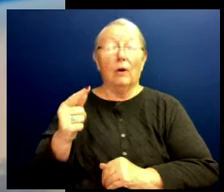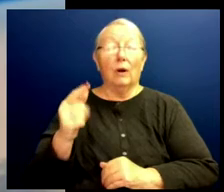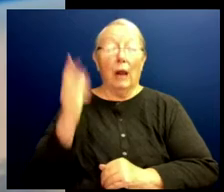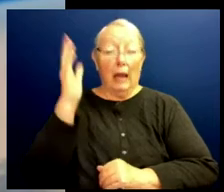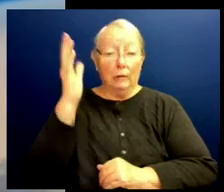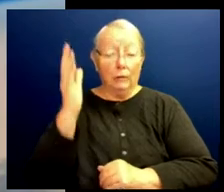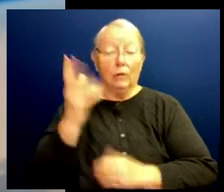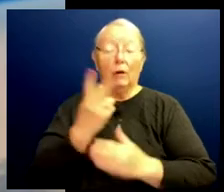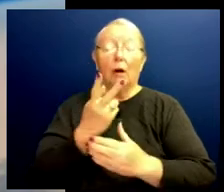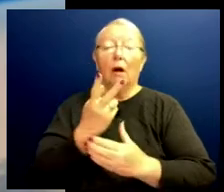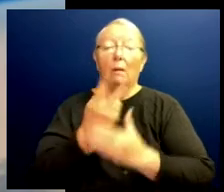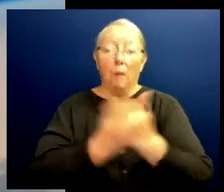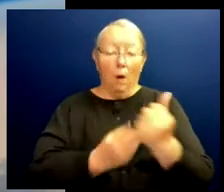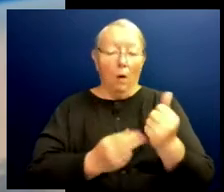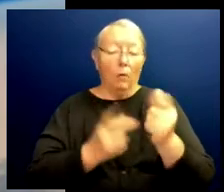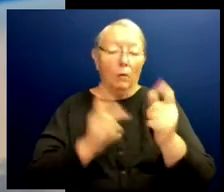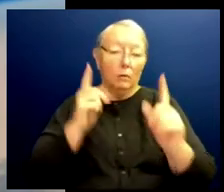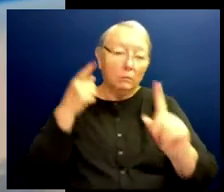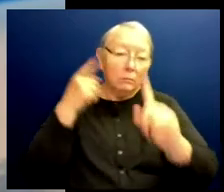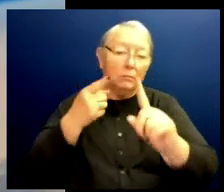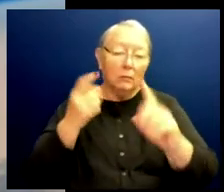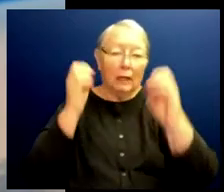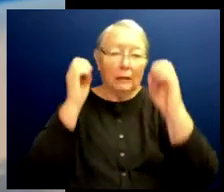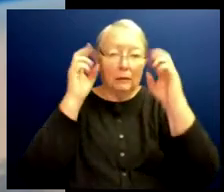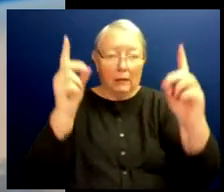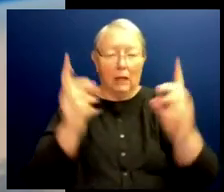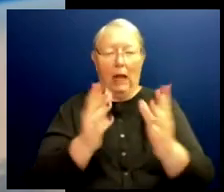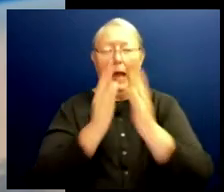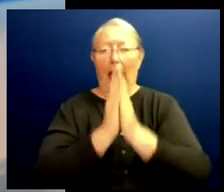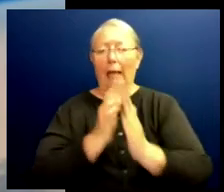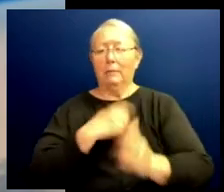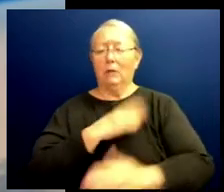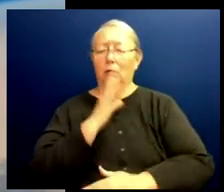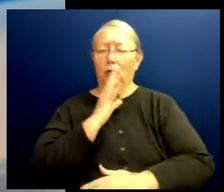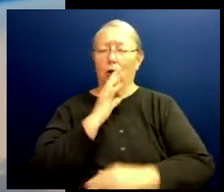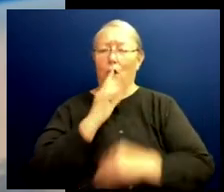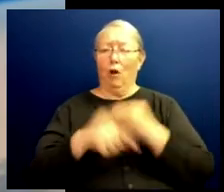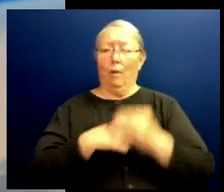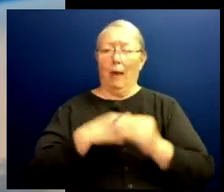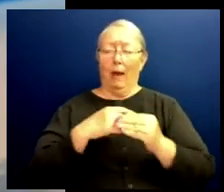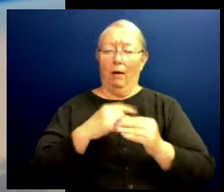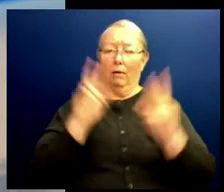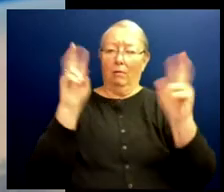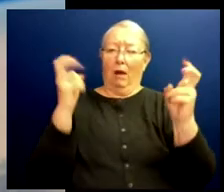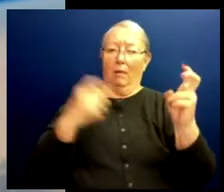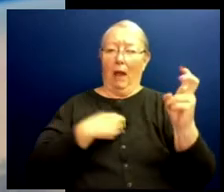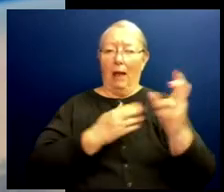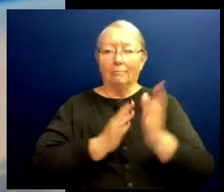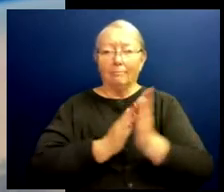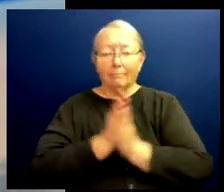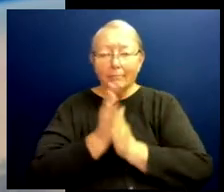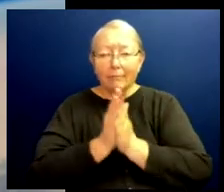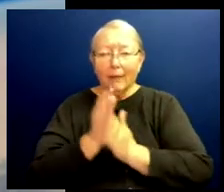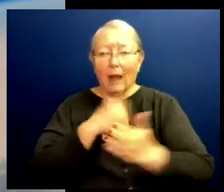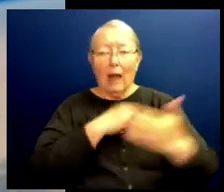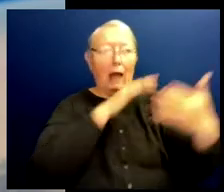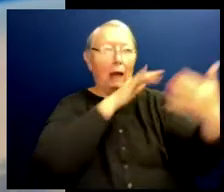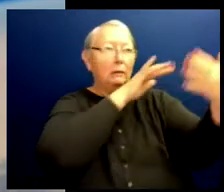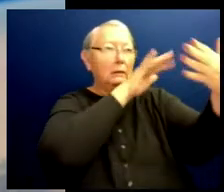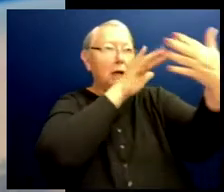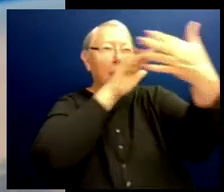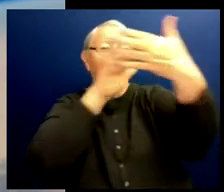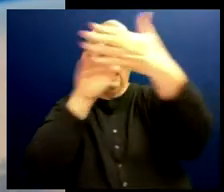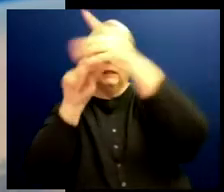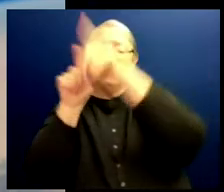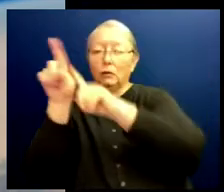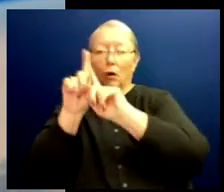education. I was asked to speak about a topic that is of interest to me. I've been an astronomer all my life. I've been associated with